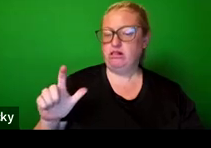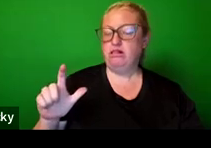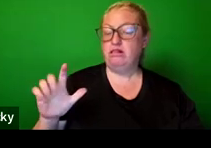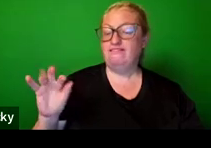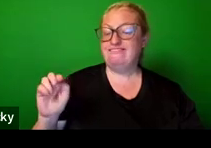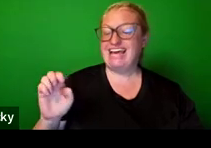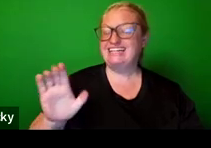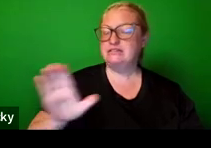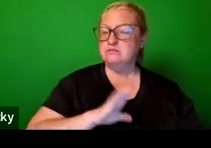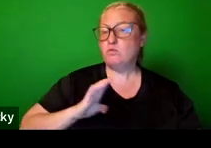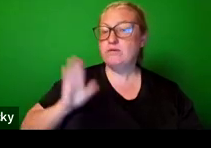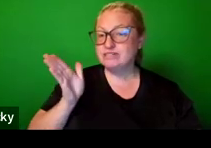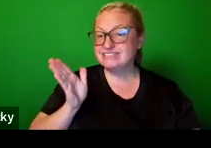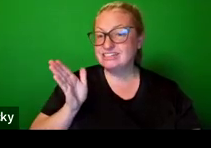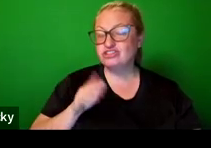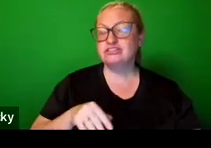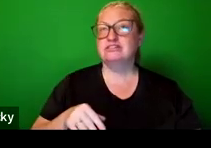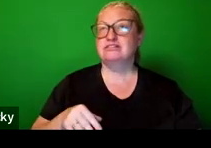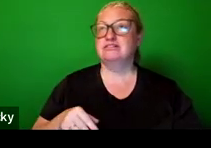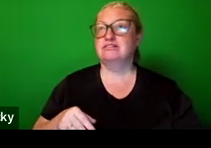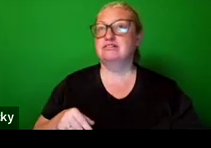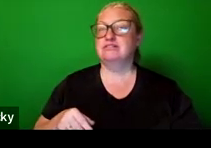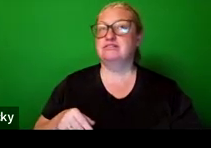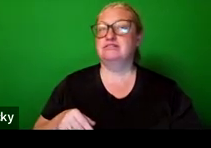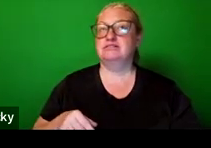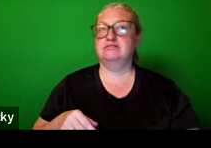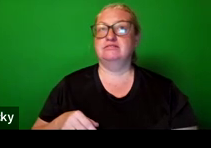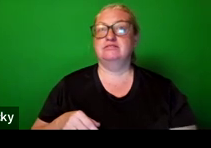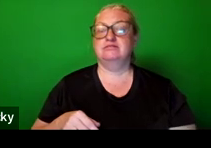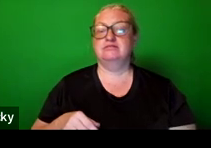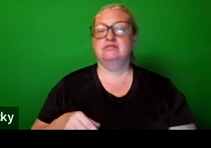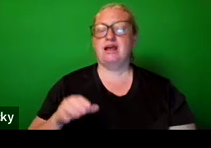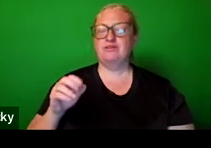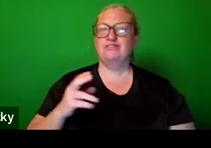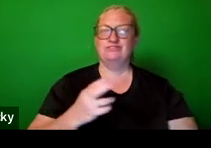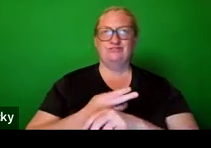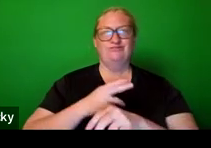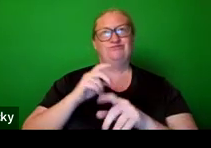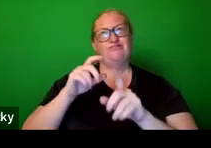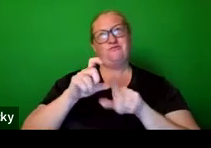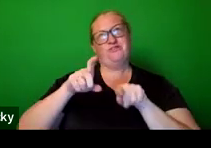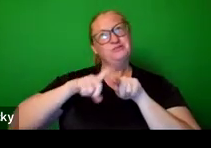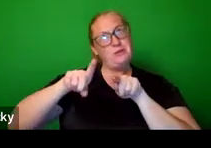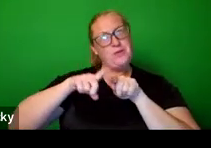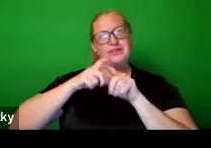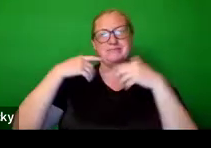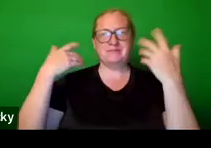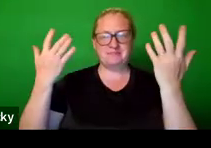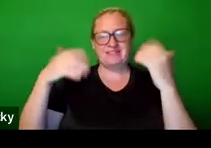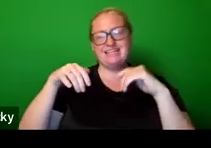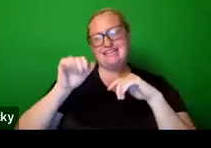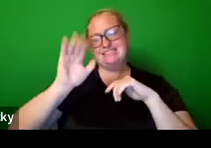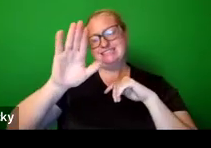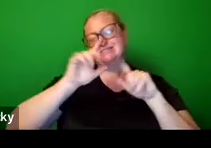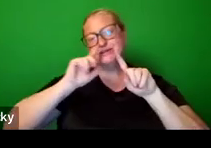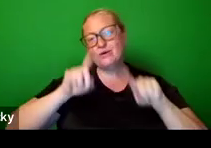board and a very clear, I'm gonna use the word scolding, but yes, is directive of,